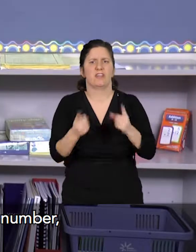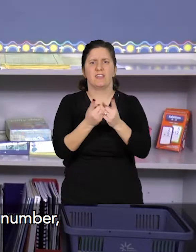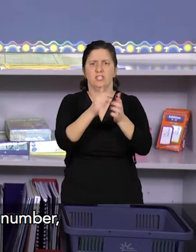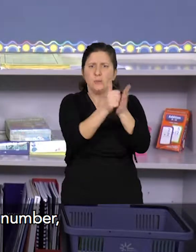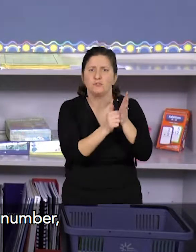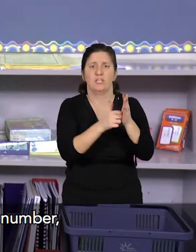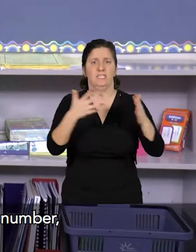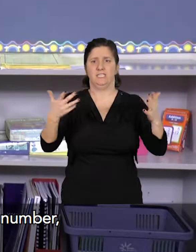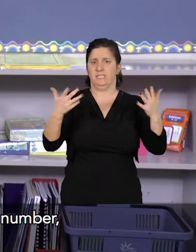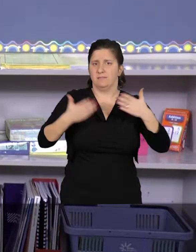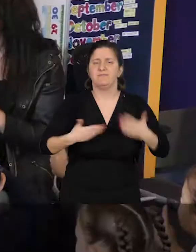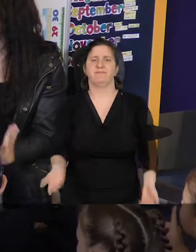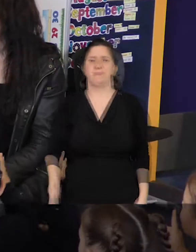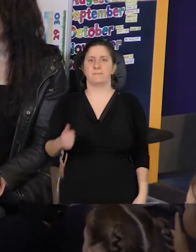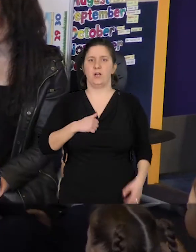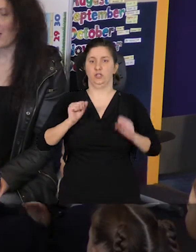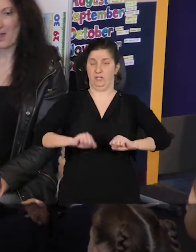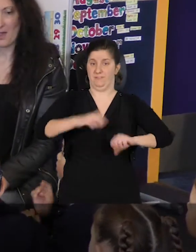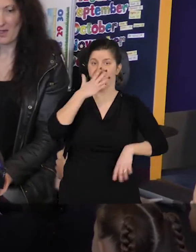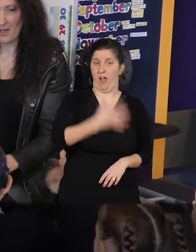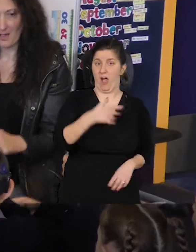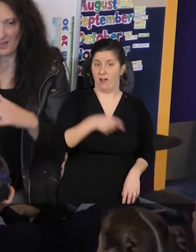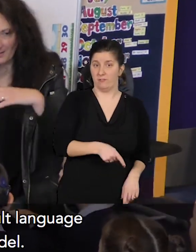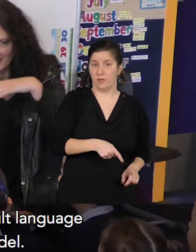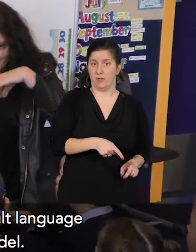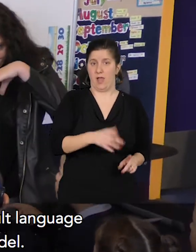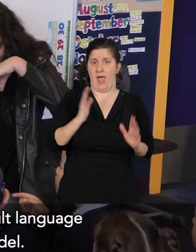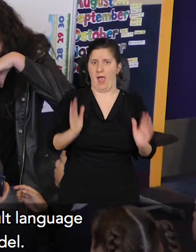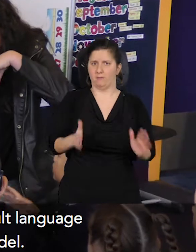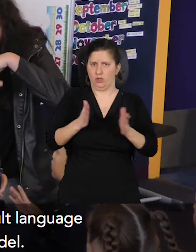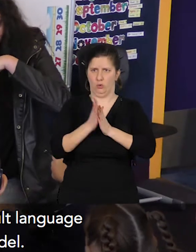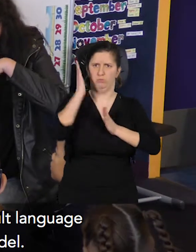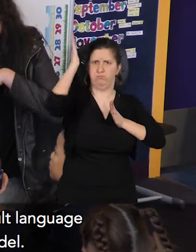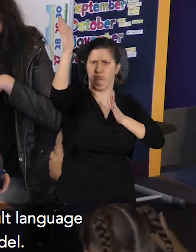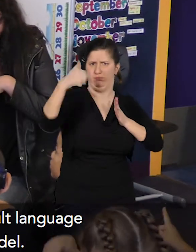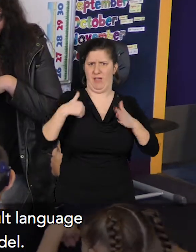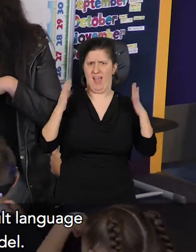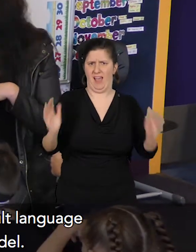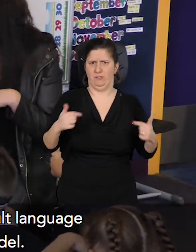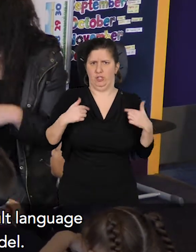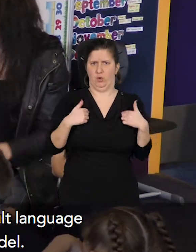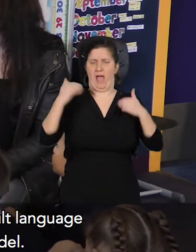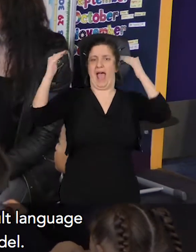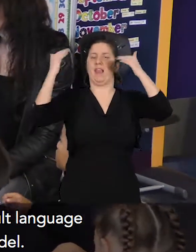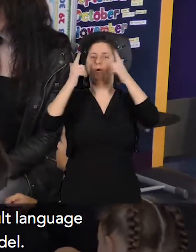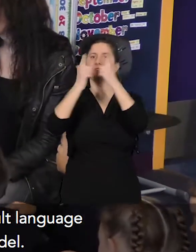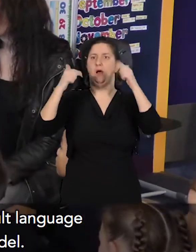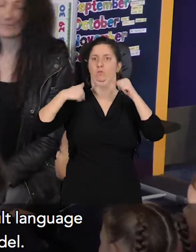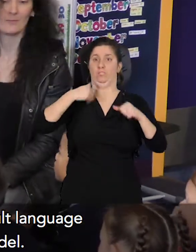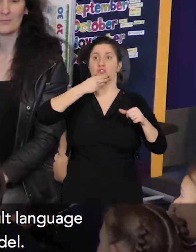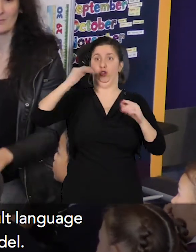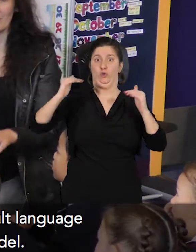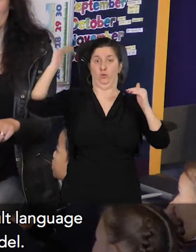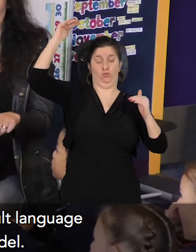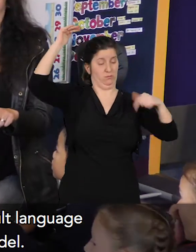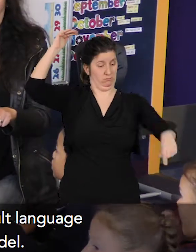storytelling, things like that. My student's 5. I've got to be way ahead. I've got to have adult language in